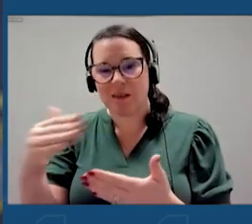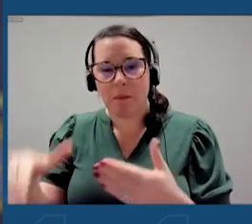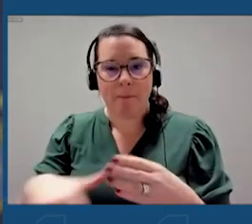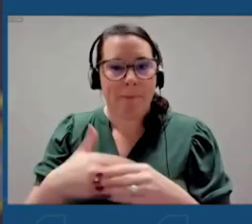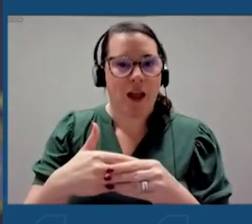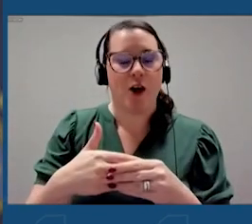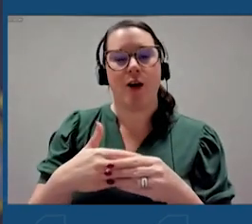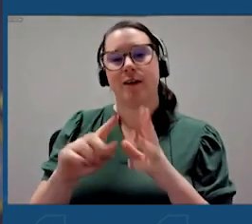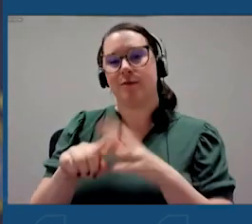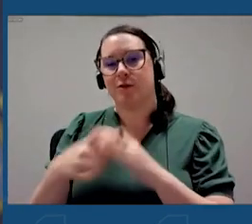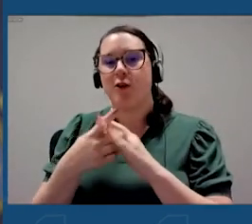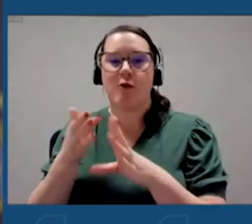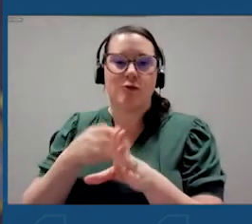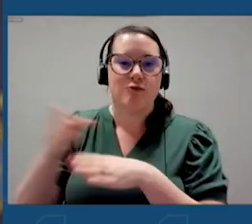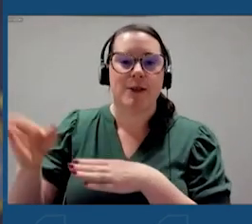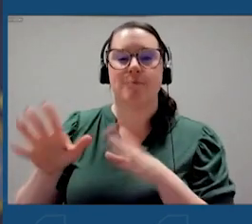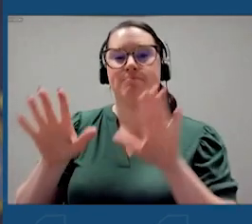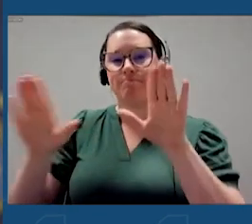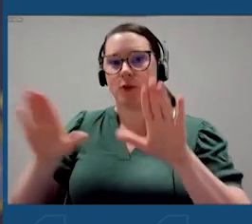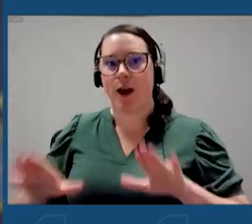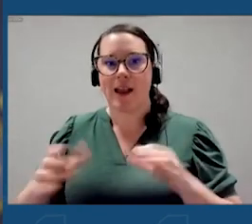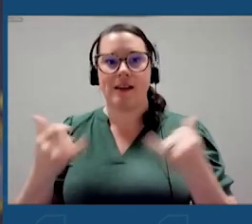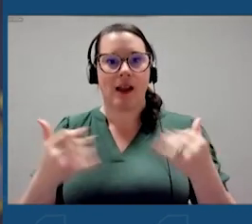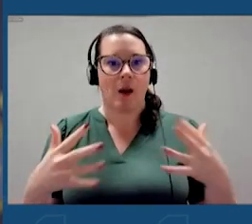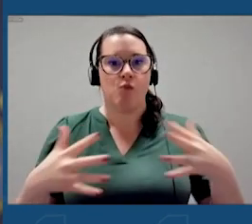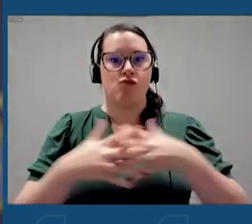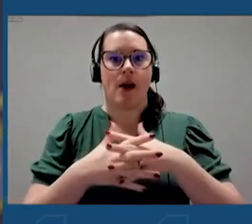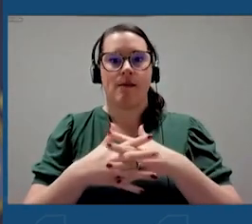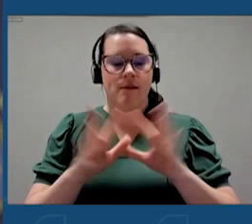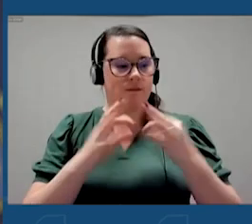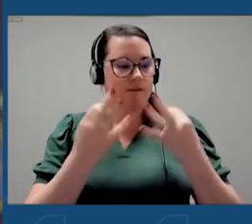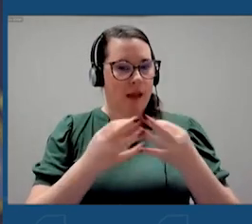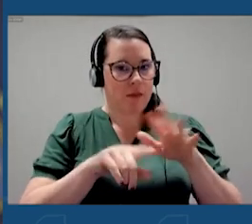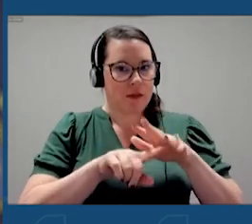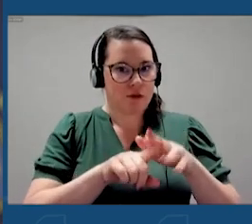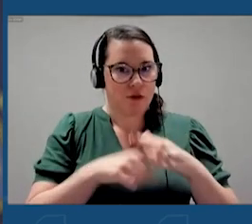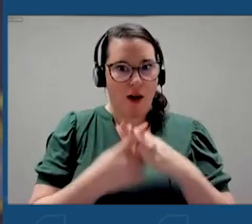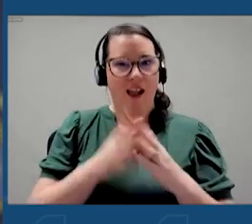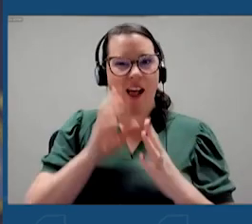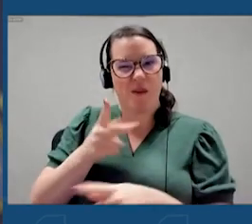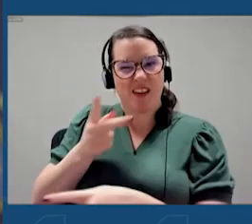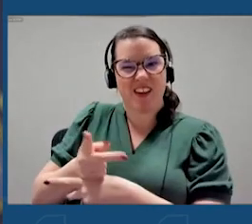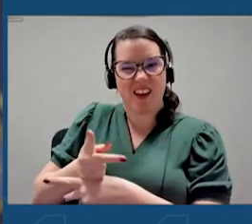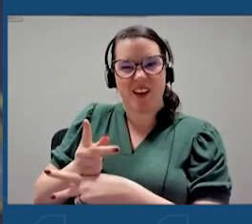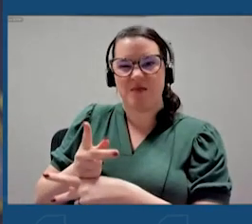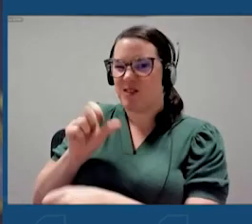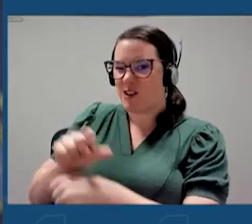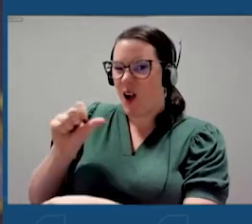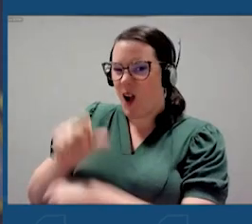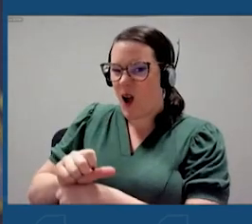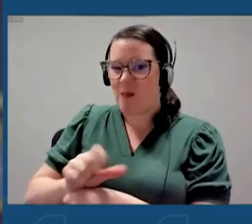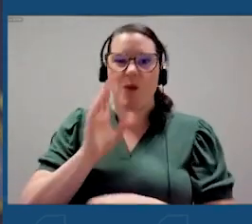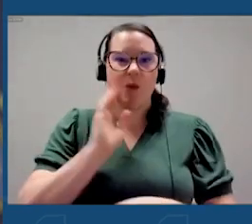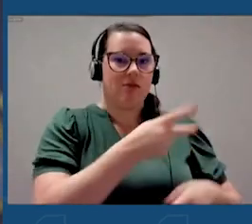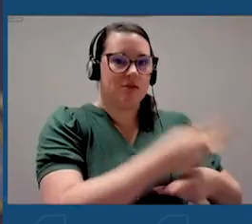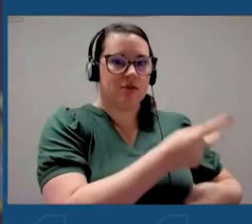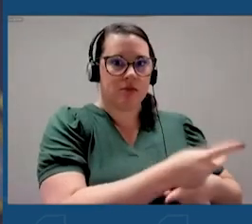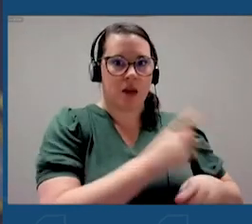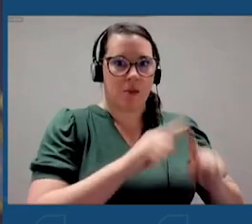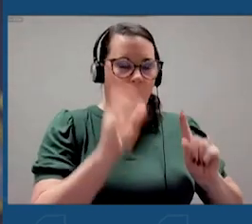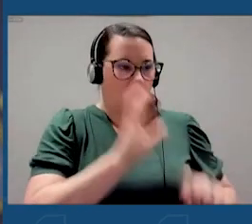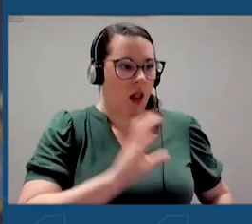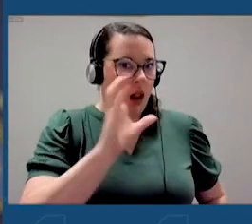great. Let's have a family. I'll keep my job, I'll get child care. Boy, I looked hard. Couldn't find